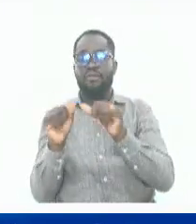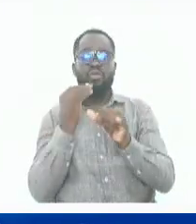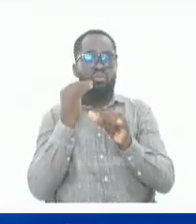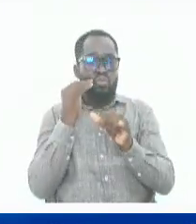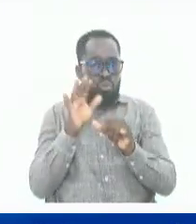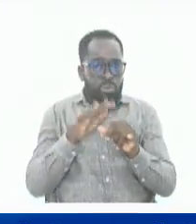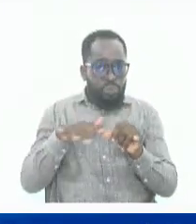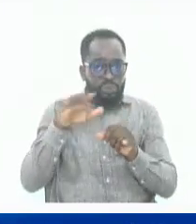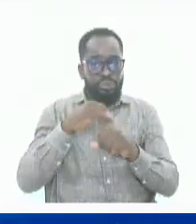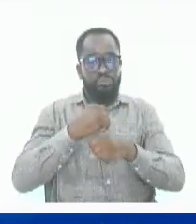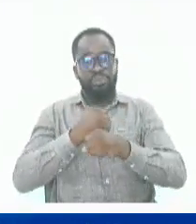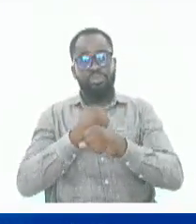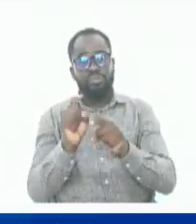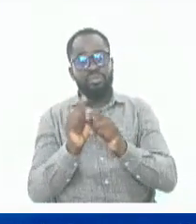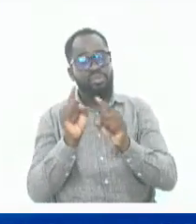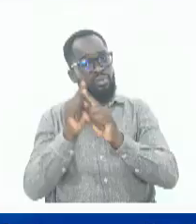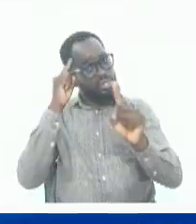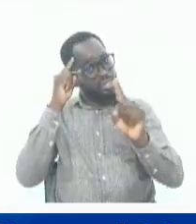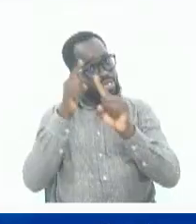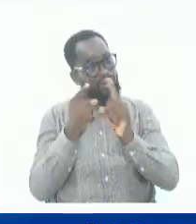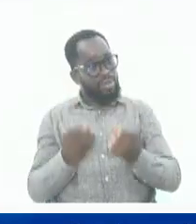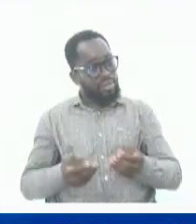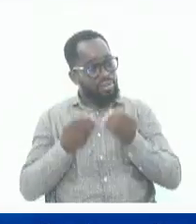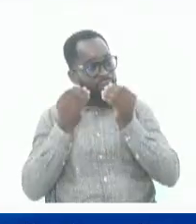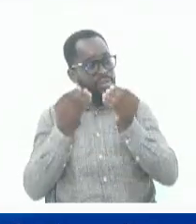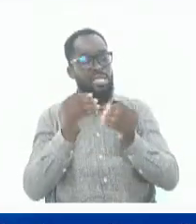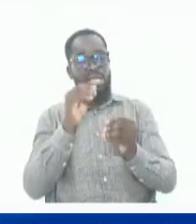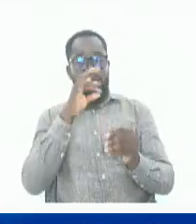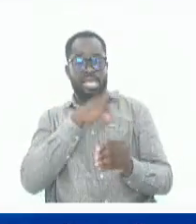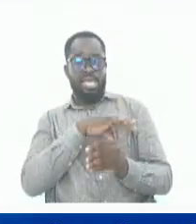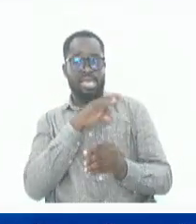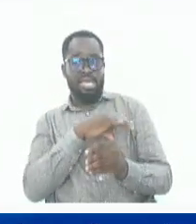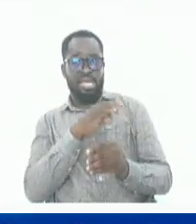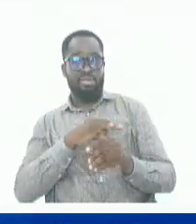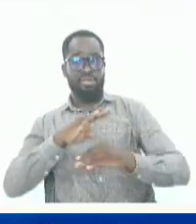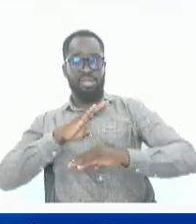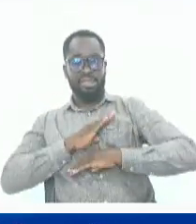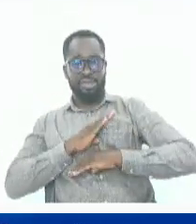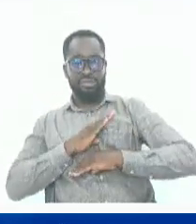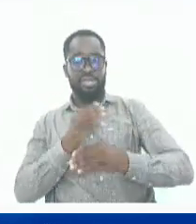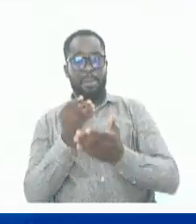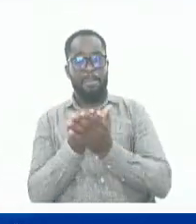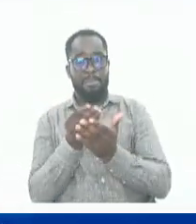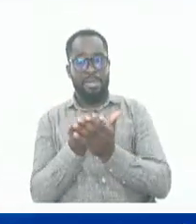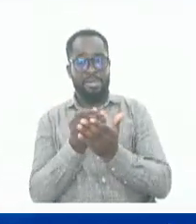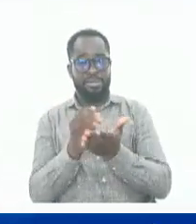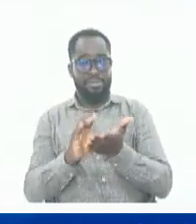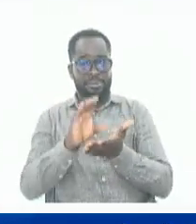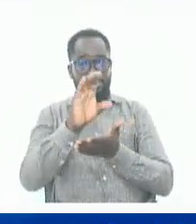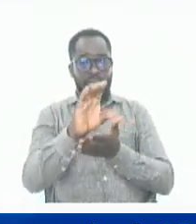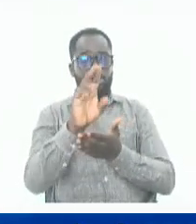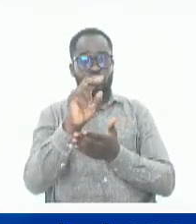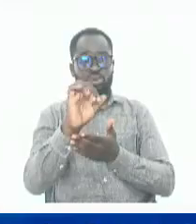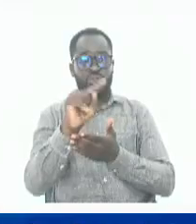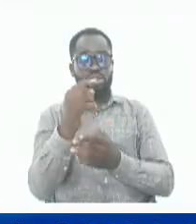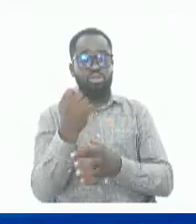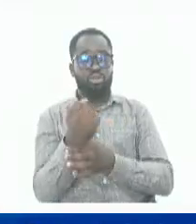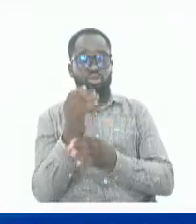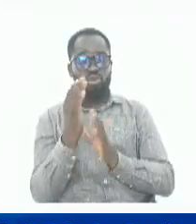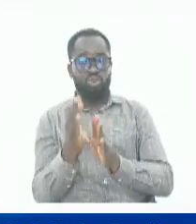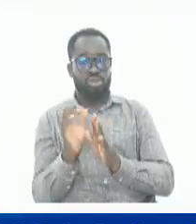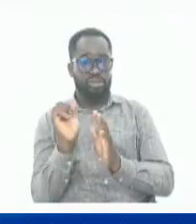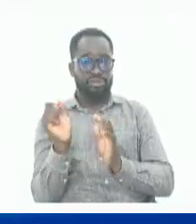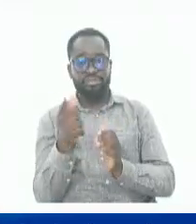securities with an aim to offer current income to satisfy liquidity needs of unit holders